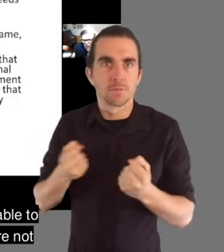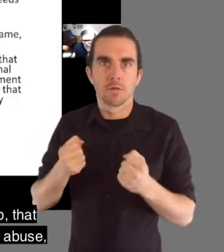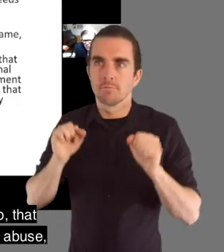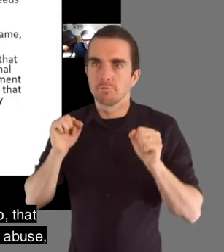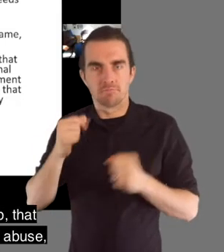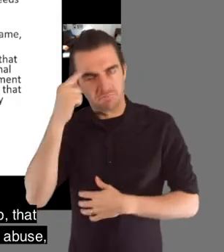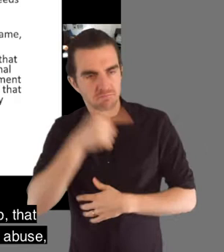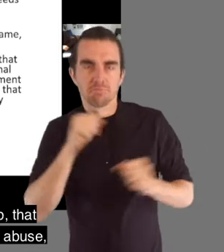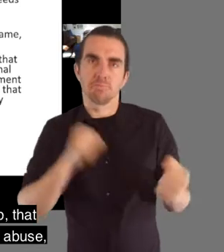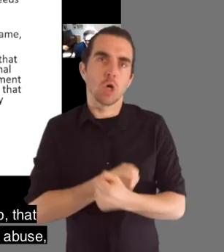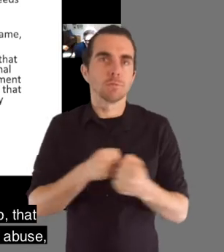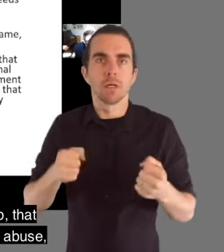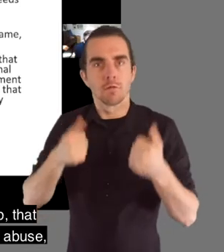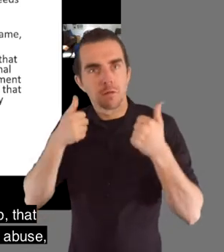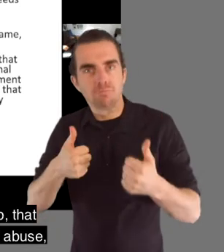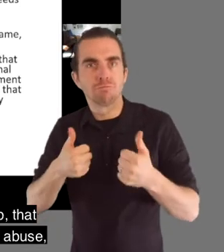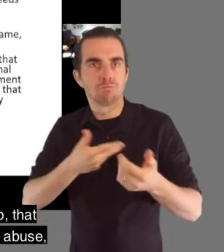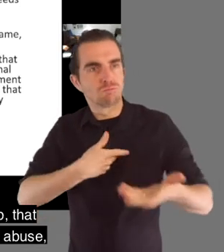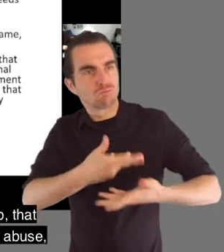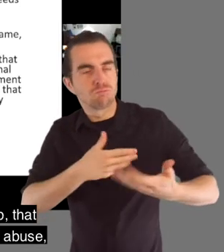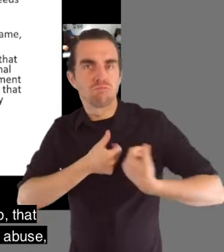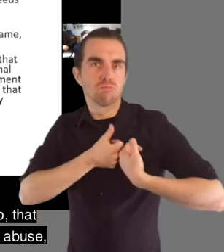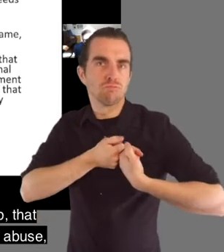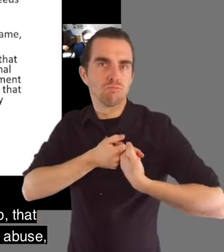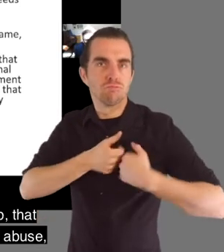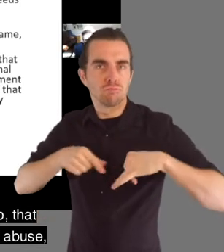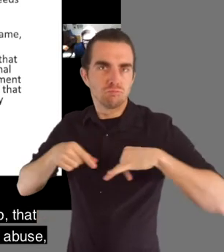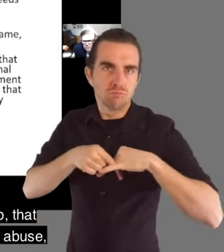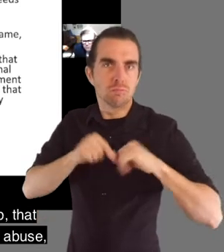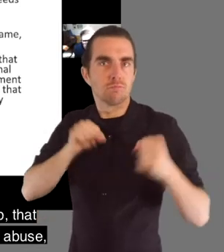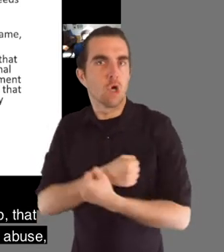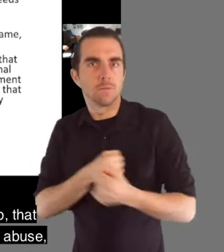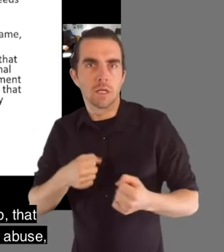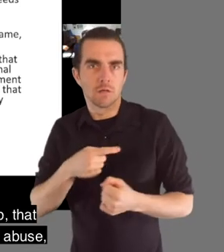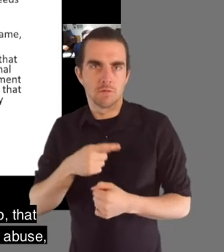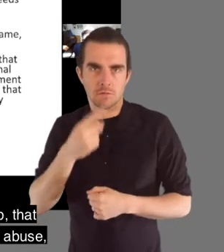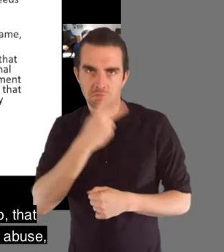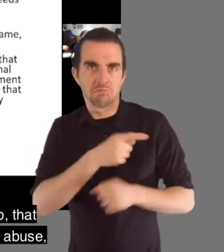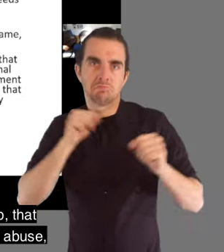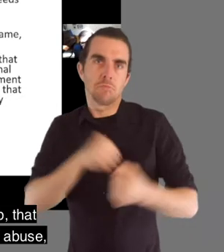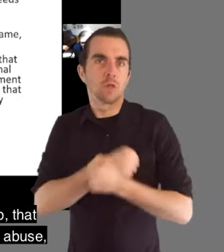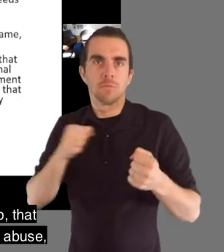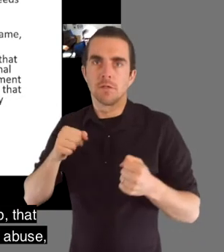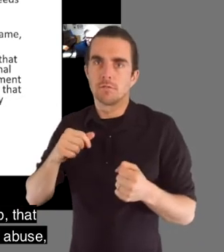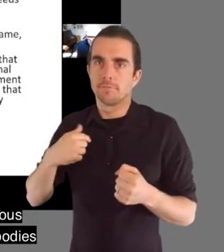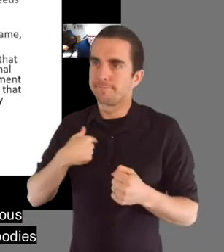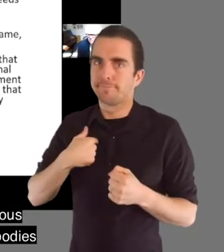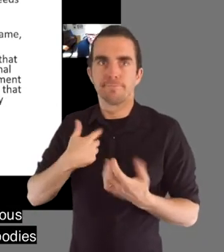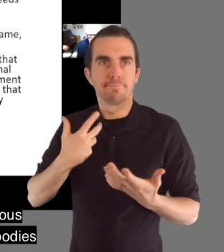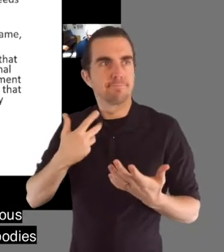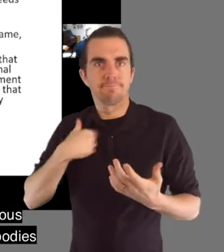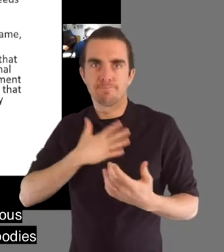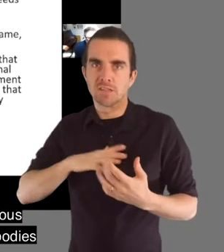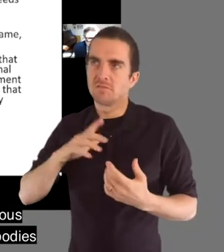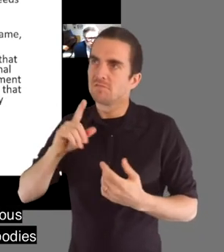not able to have a normal relationship, that they will be unable to report sexual abuse, that